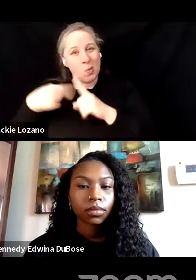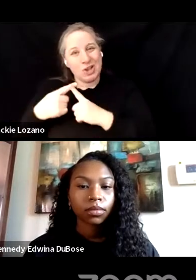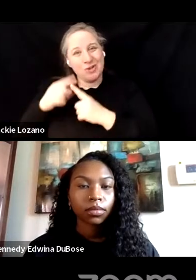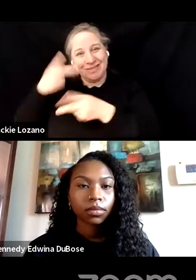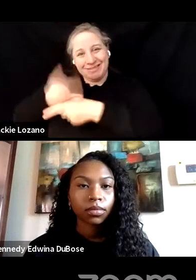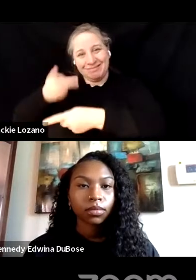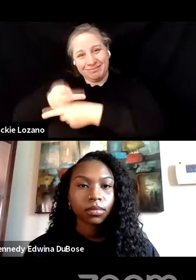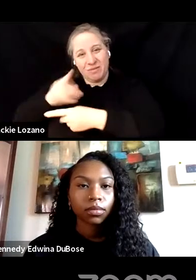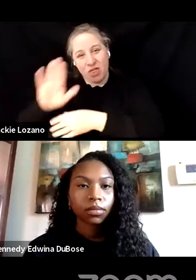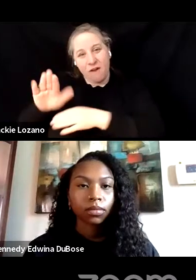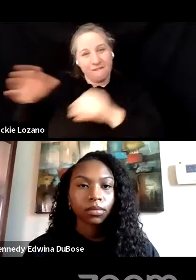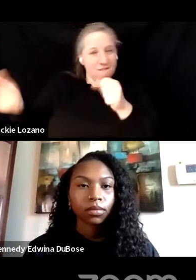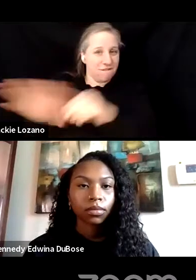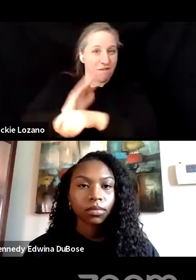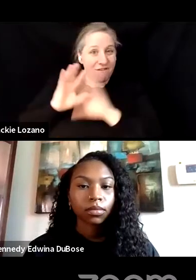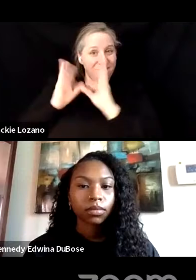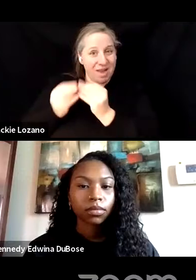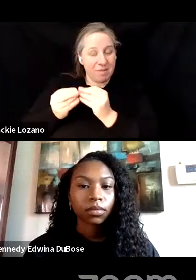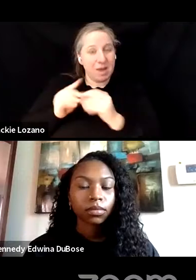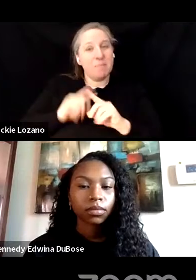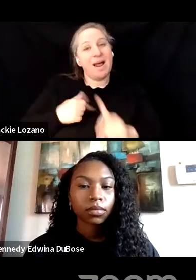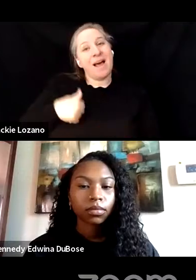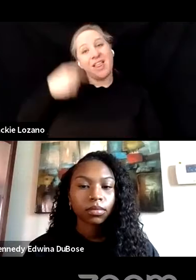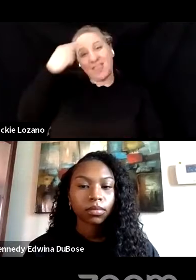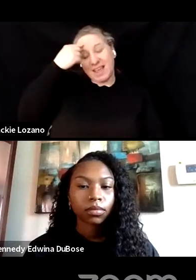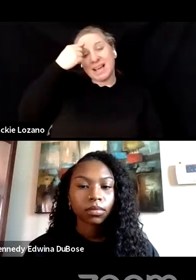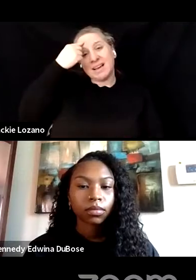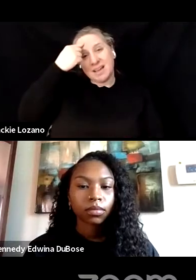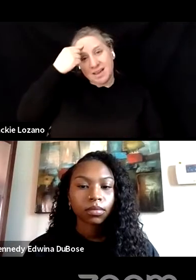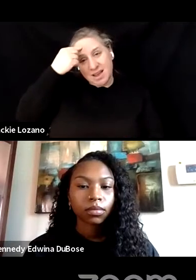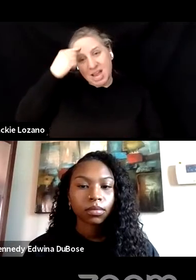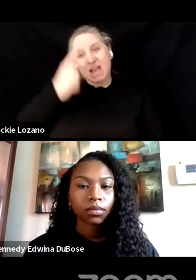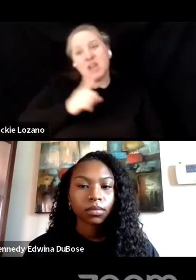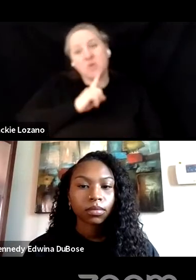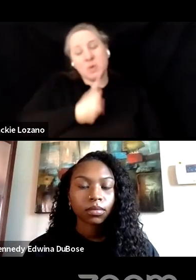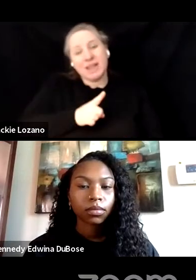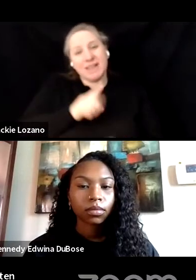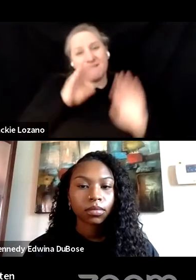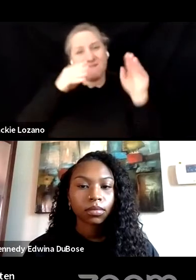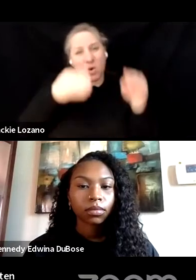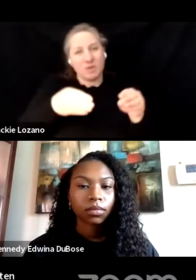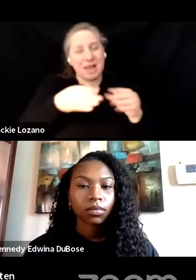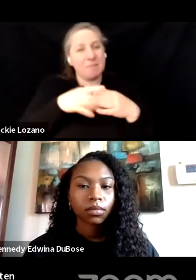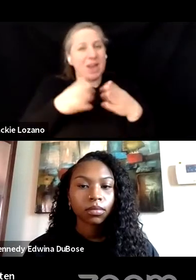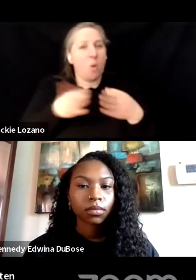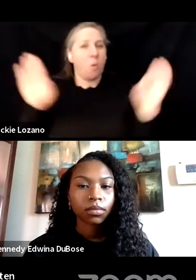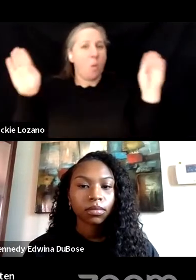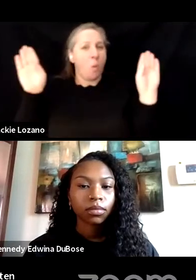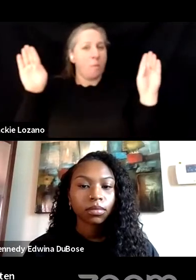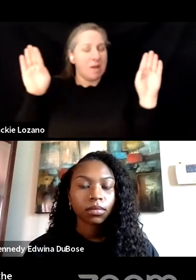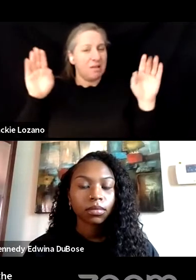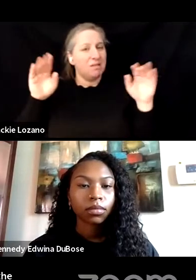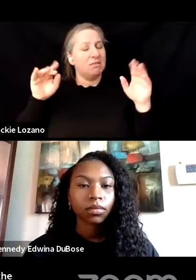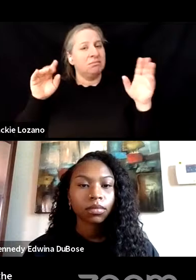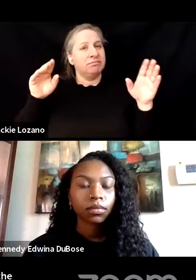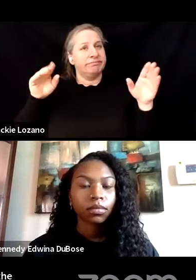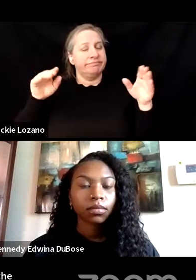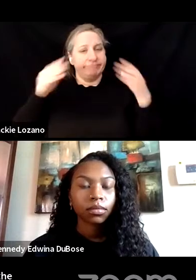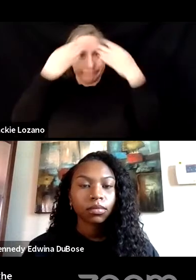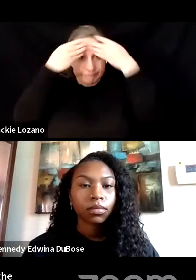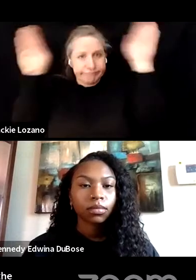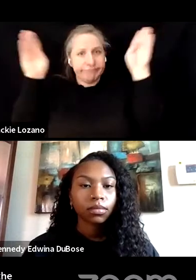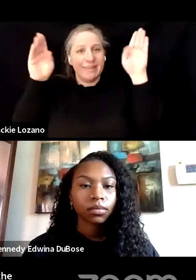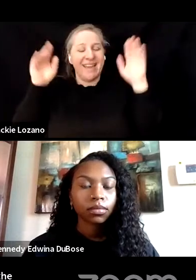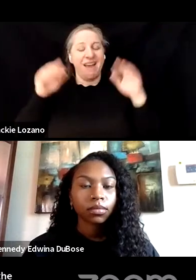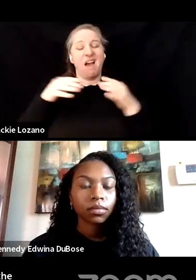family. But I think it really comes down to being open, being honest, being vulnerable,